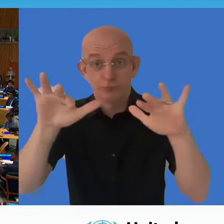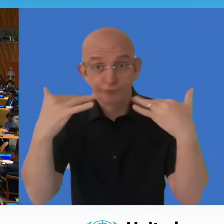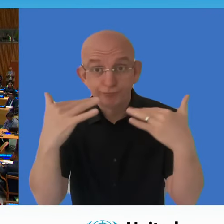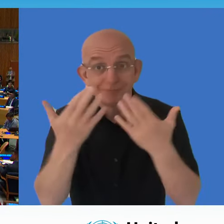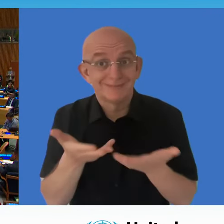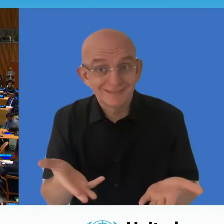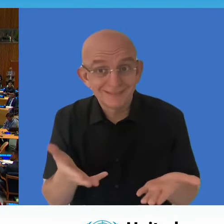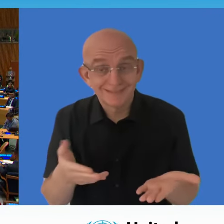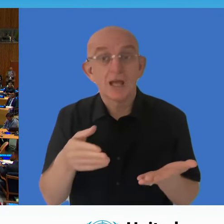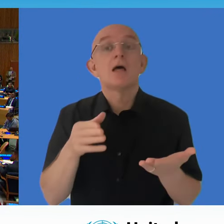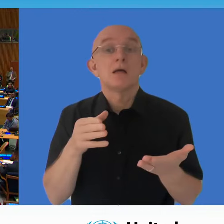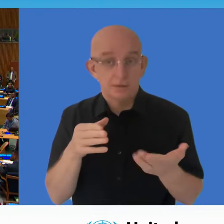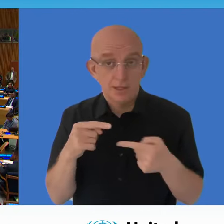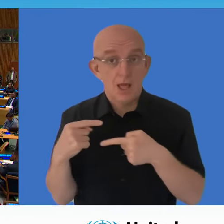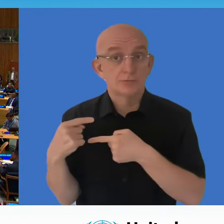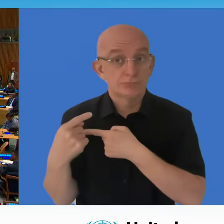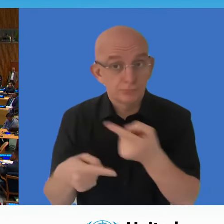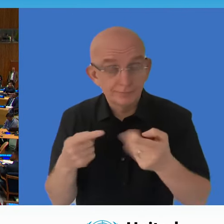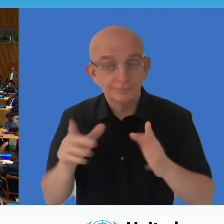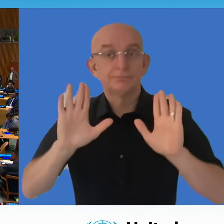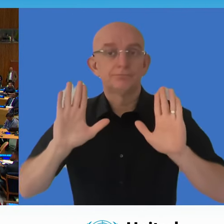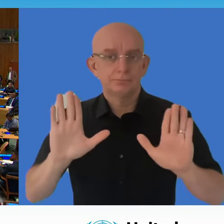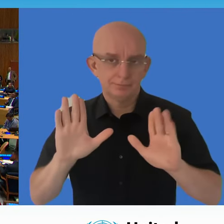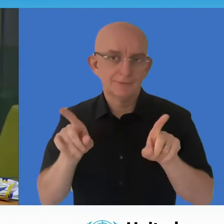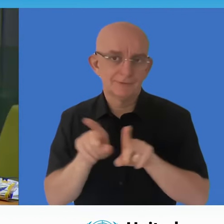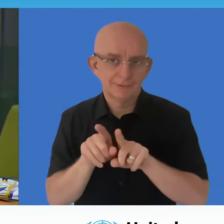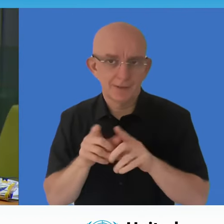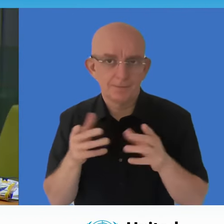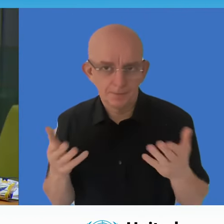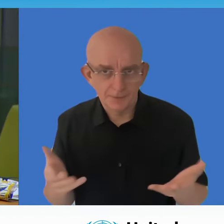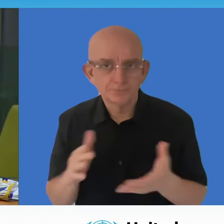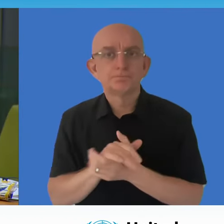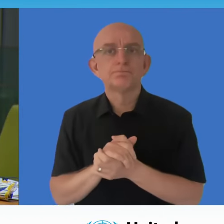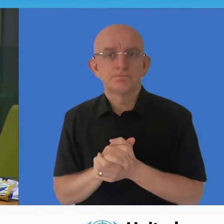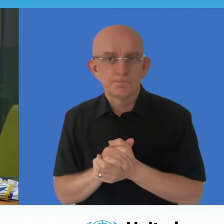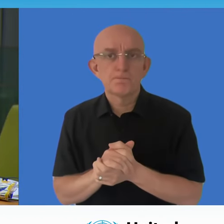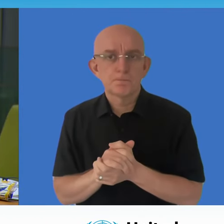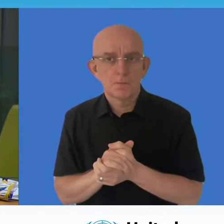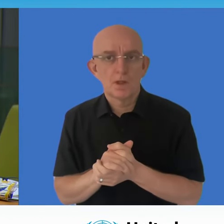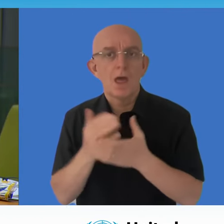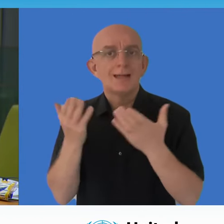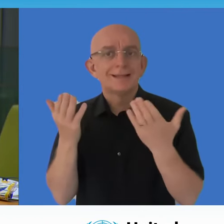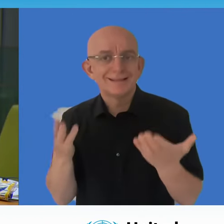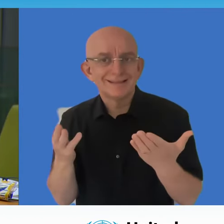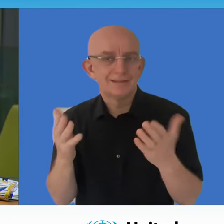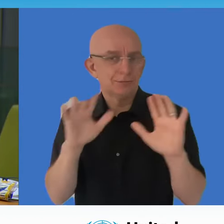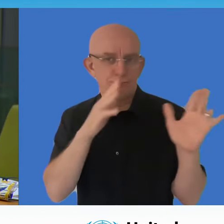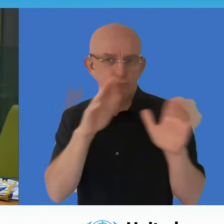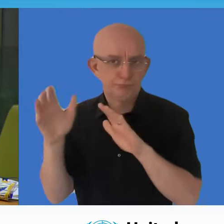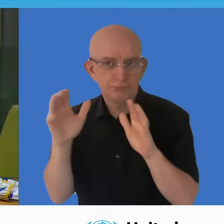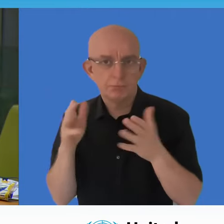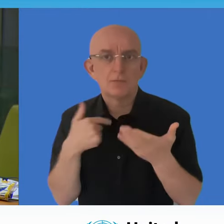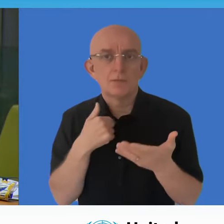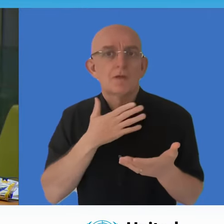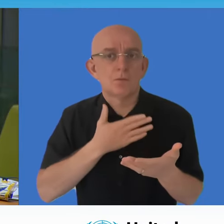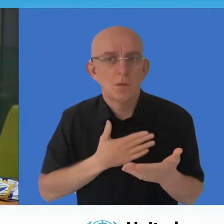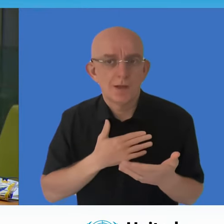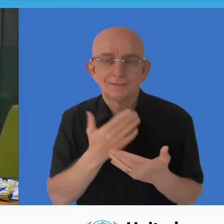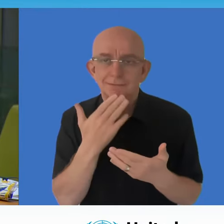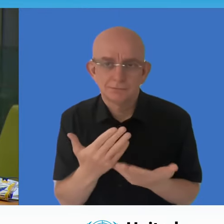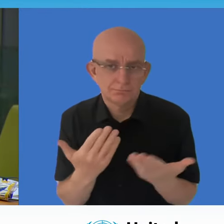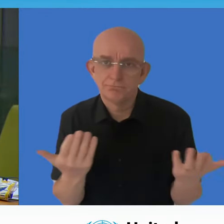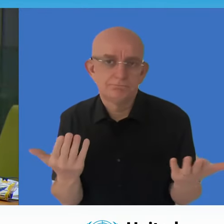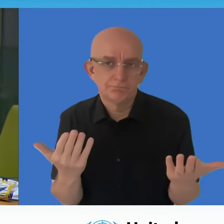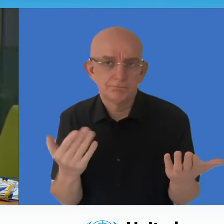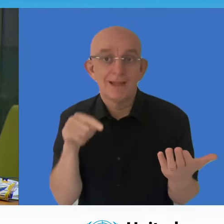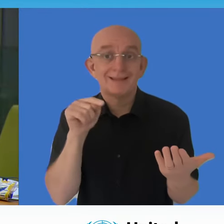tradition Augusta installed about applauding, I would like to say that we should give an applause to all the people